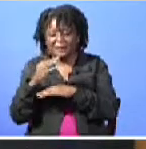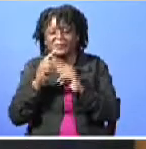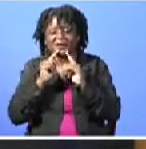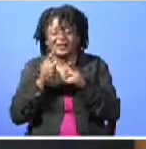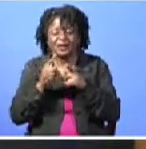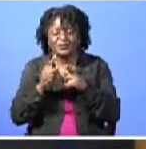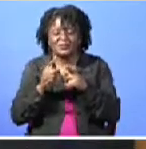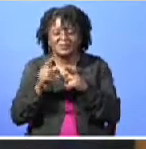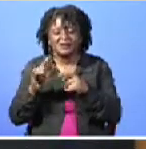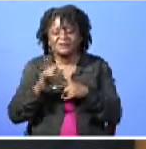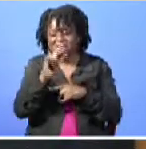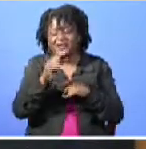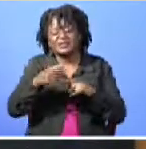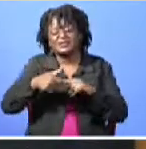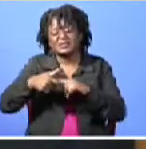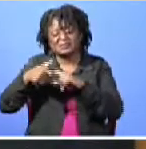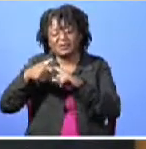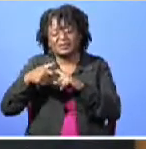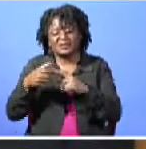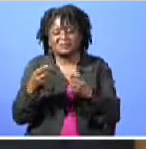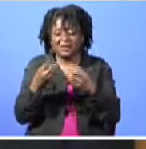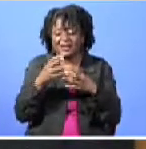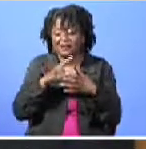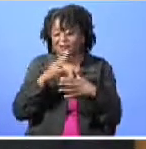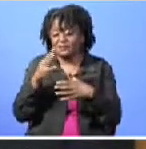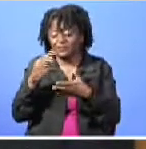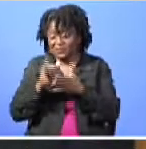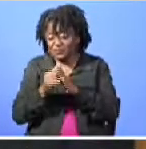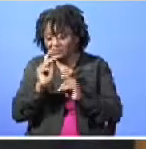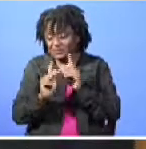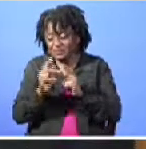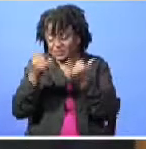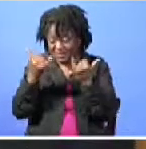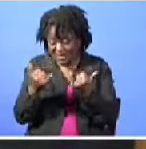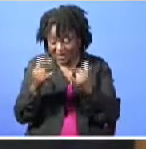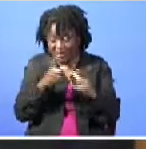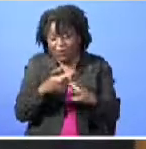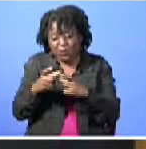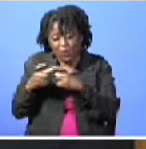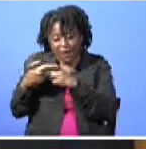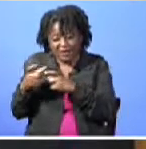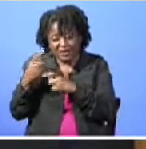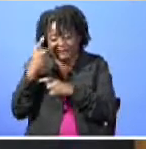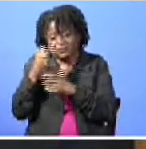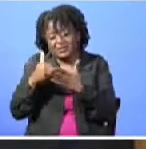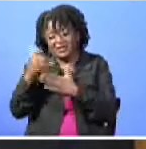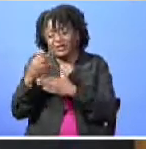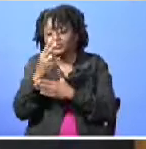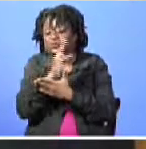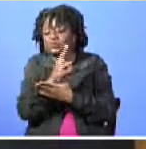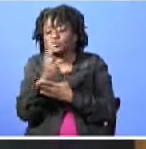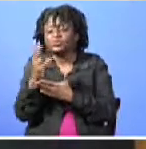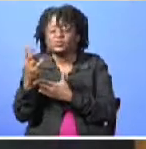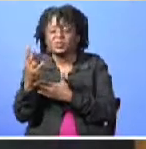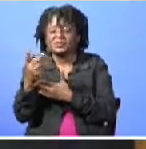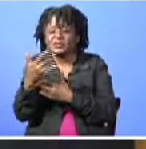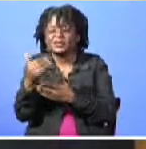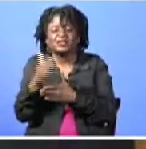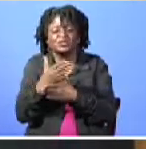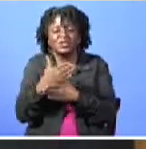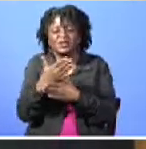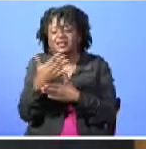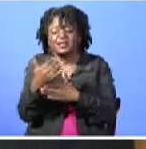suspended. Many of them are now quarantined for the next 2 weeks. They shared their ordeal with our Amajal